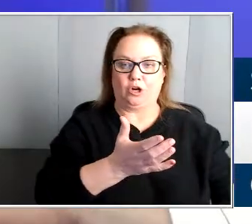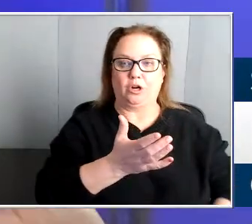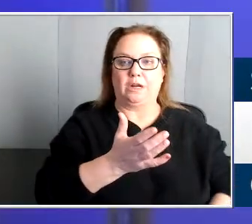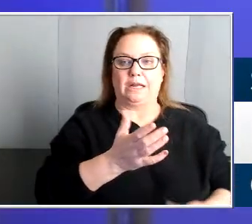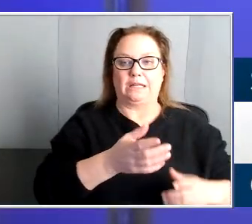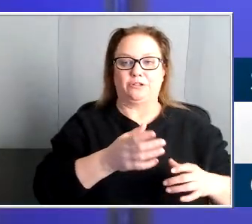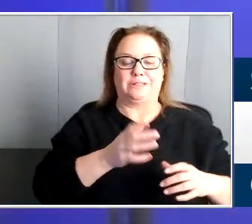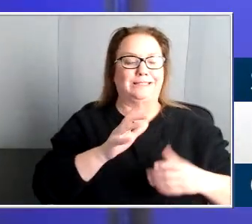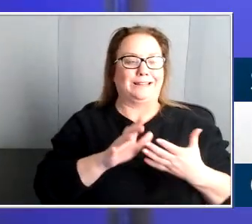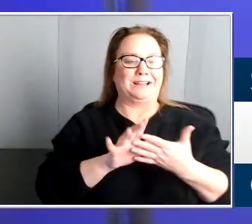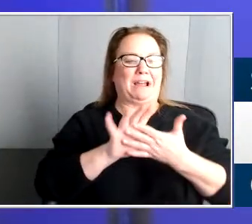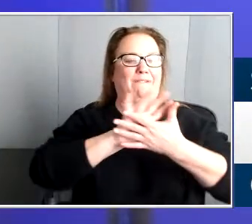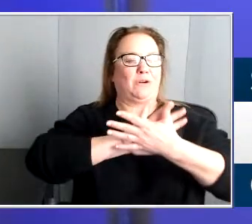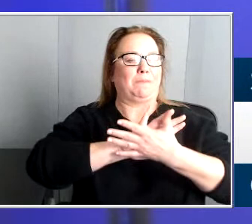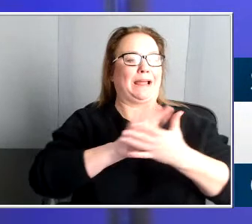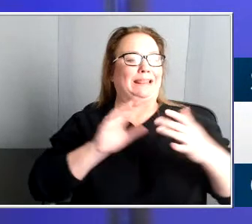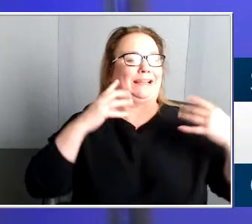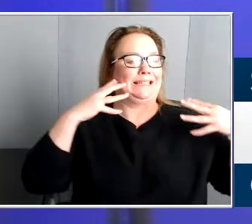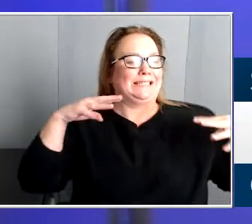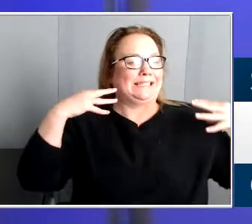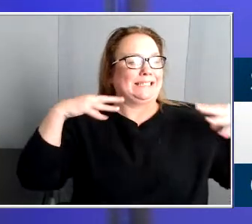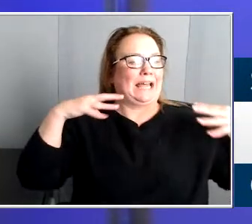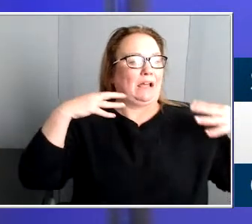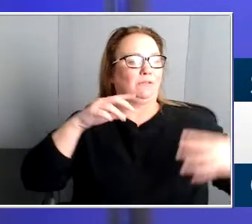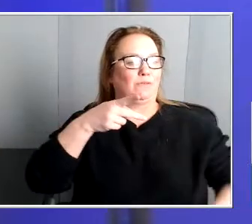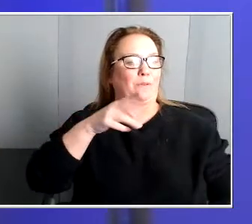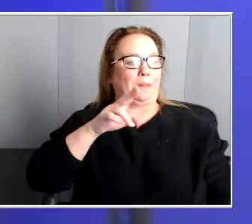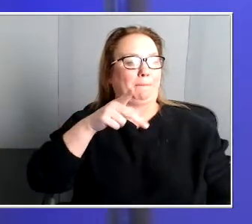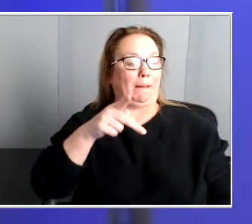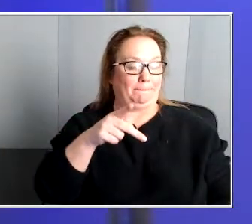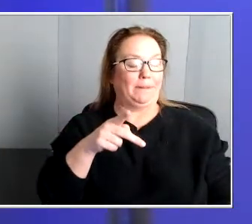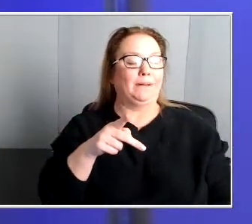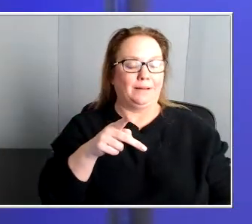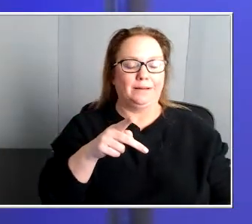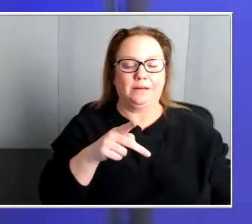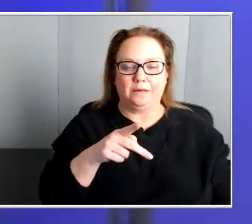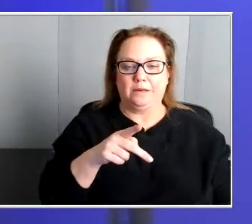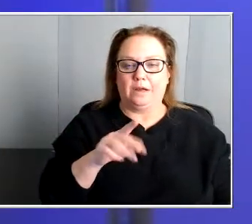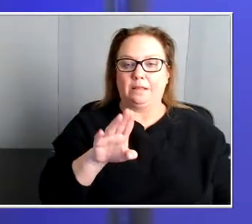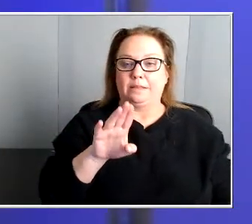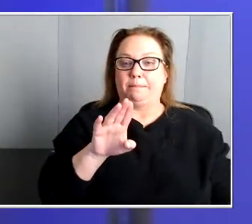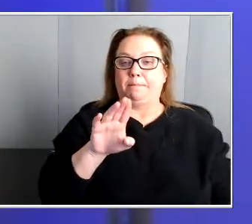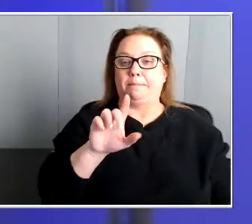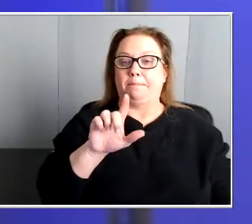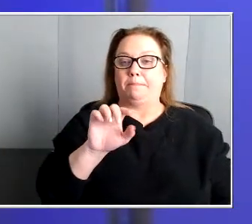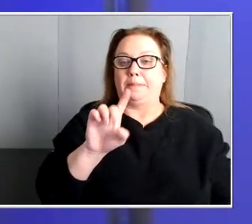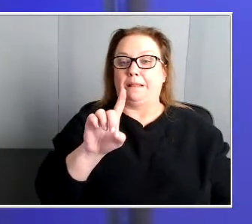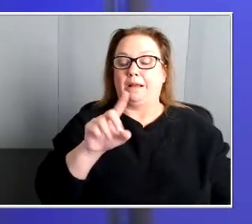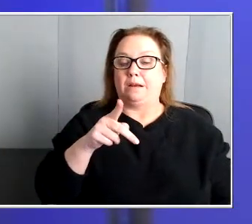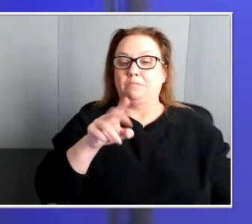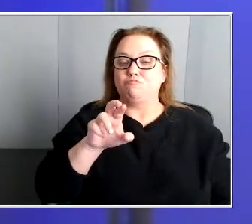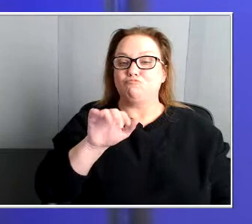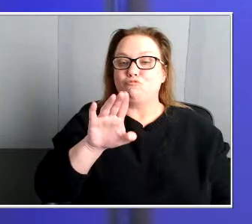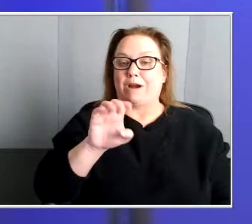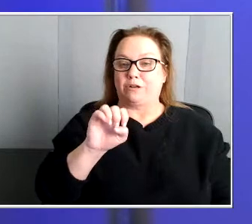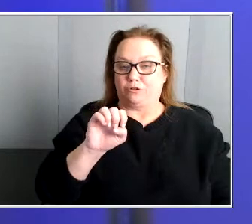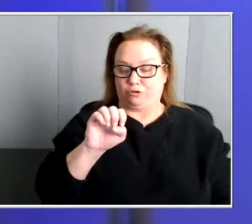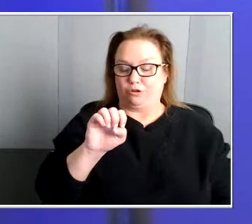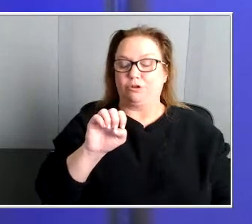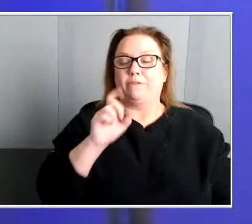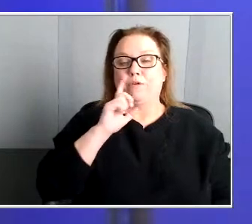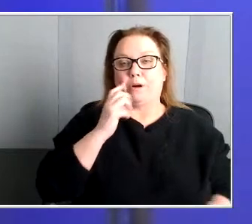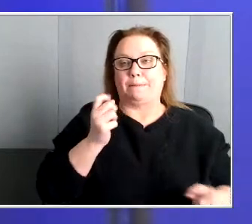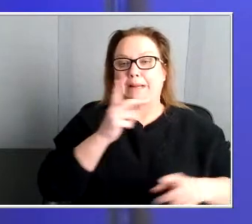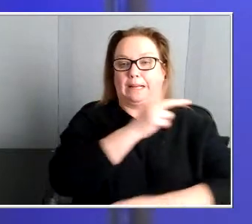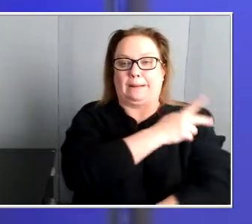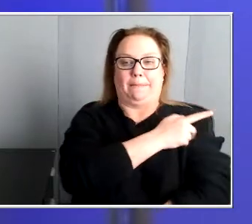loud the sounds are coming from the pump. The blood pressure becomes something that for many patients, it's not like